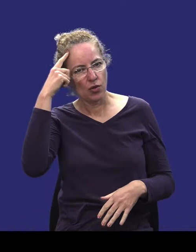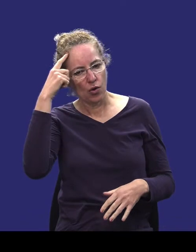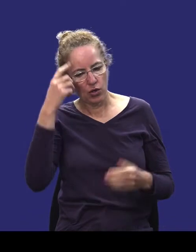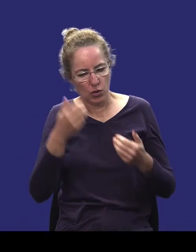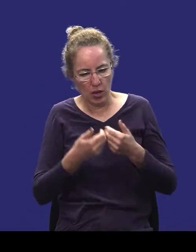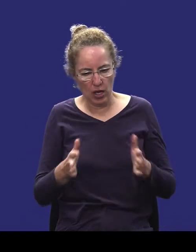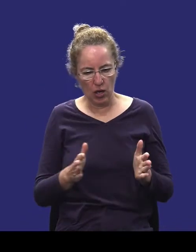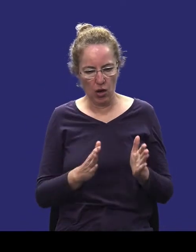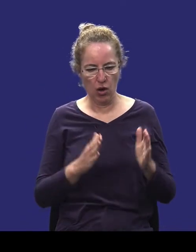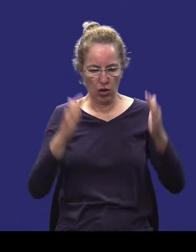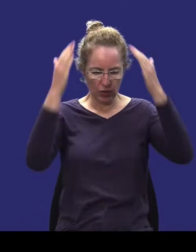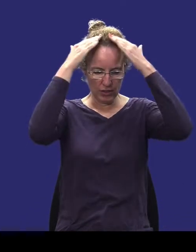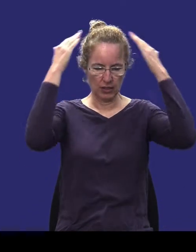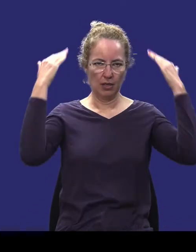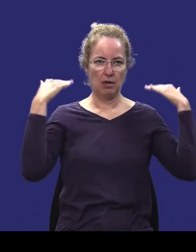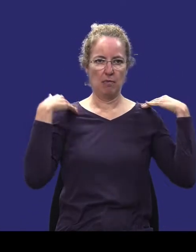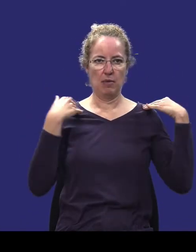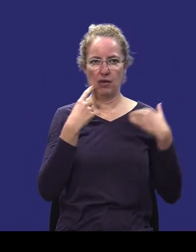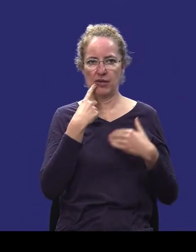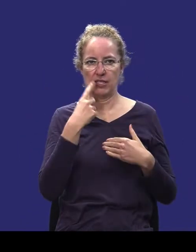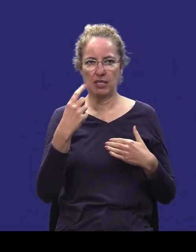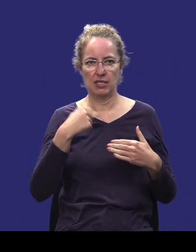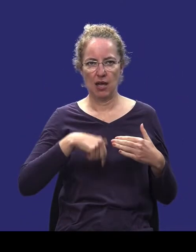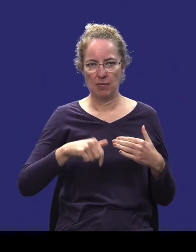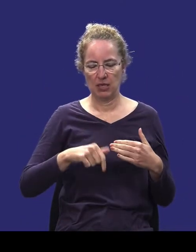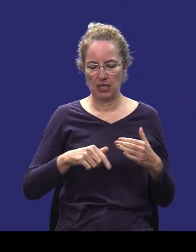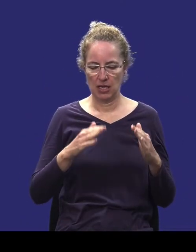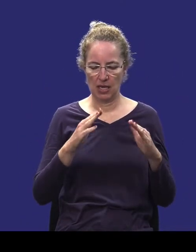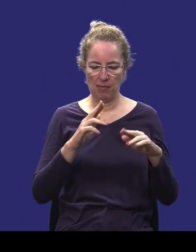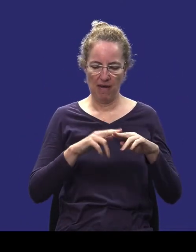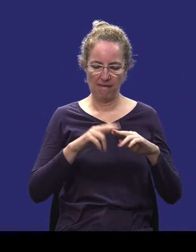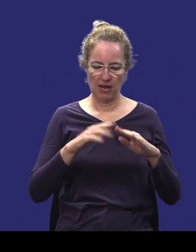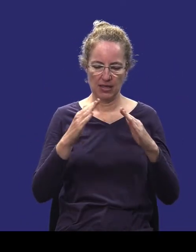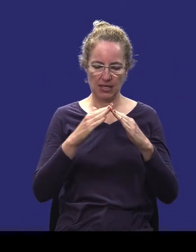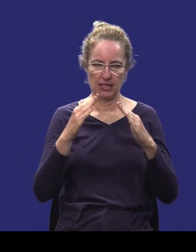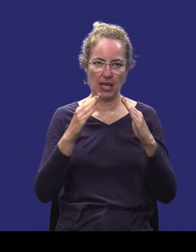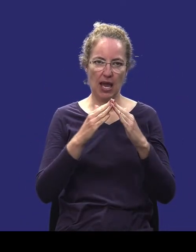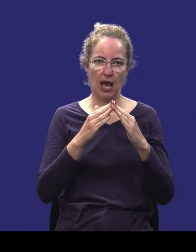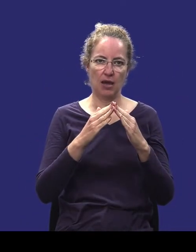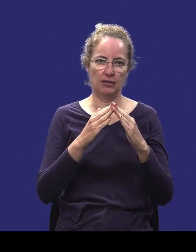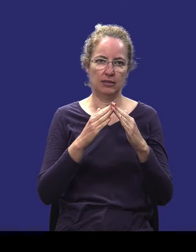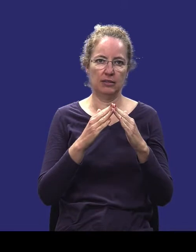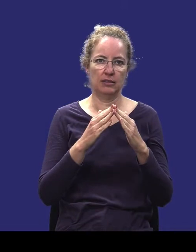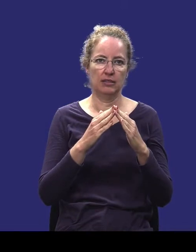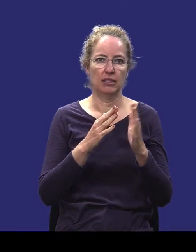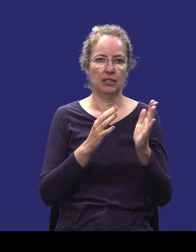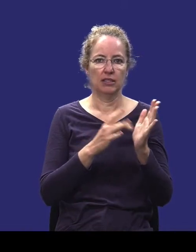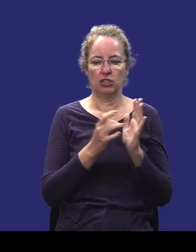said. "I am here in my Father's house," Jesus told her.